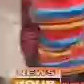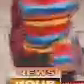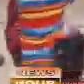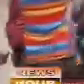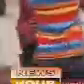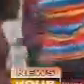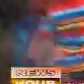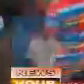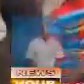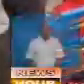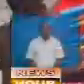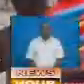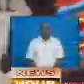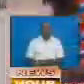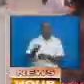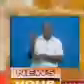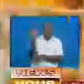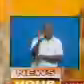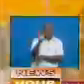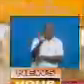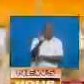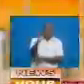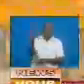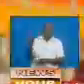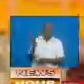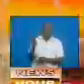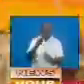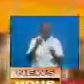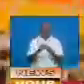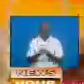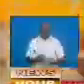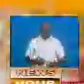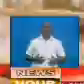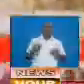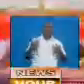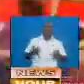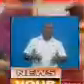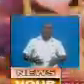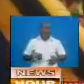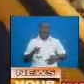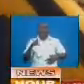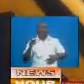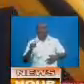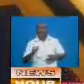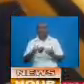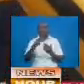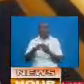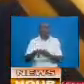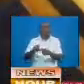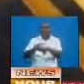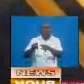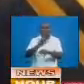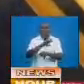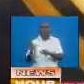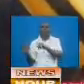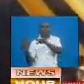Christmas has always been a time for merrymaking. For the many pupils in Accra, a funfair was one sure way of